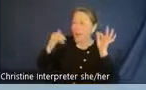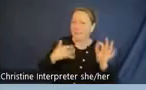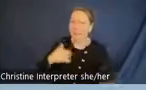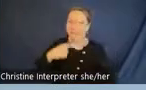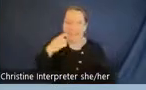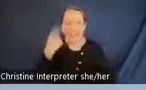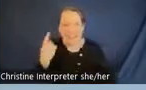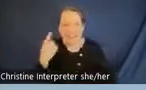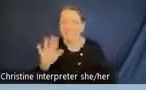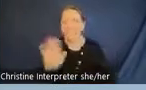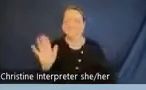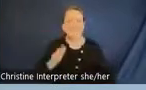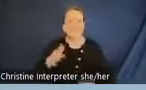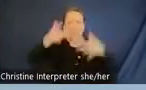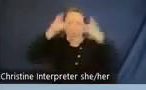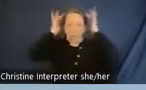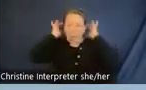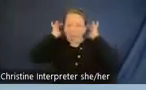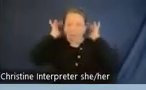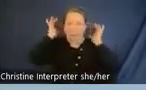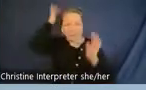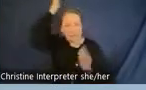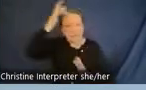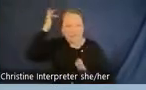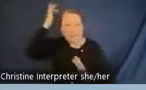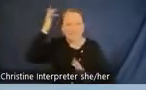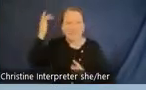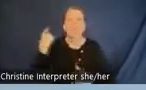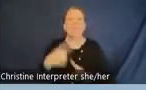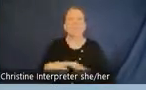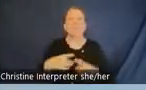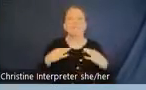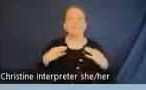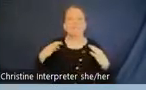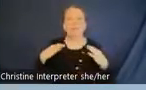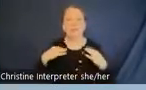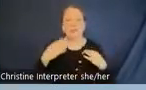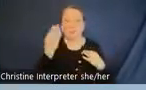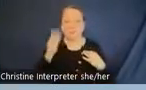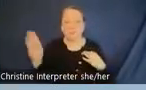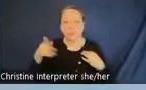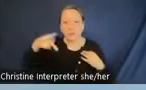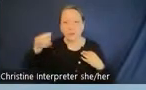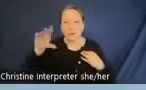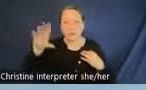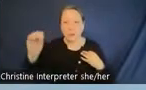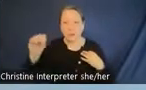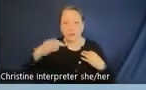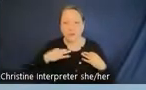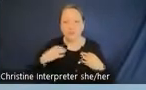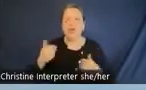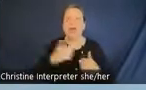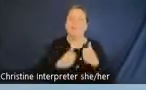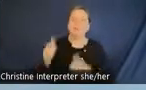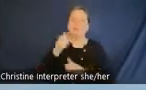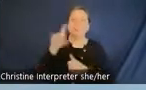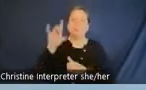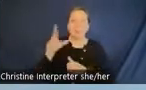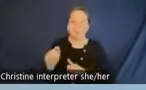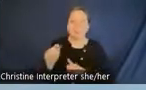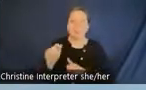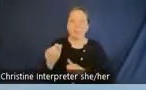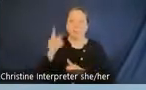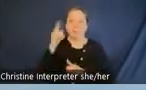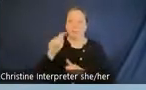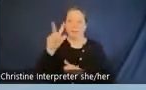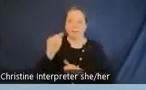No hair at all and wearing a blue polo shirt. And I'm the director at the Vermont Affordable Housing Coalition.